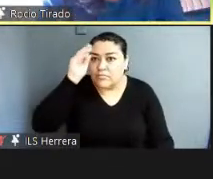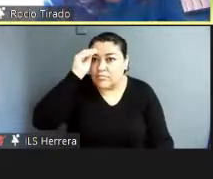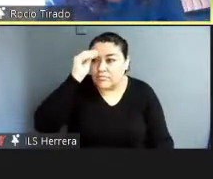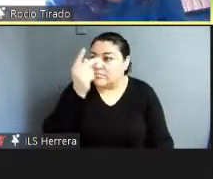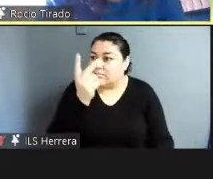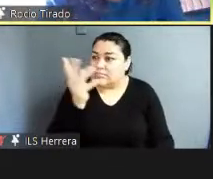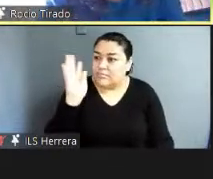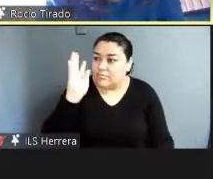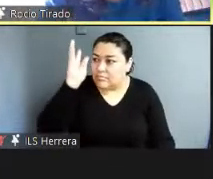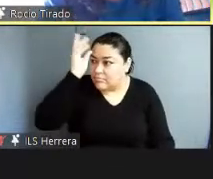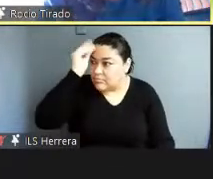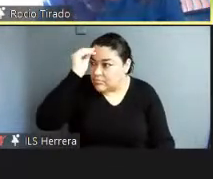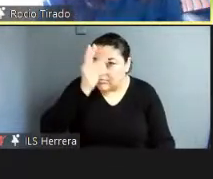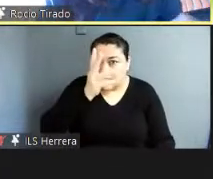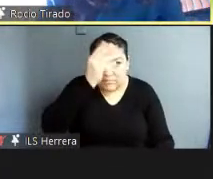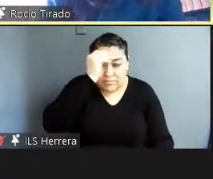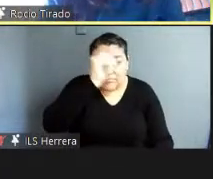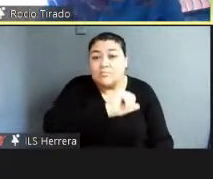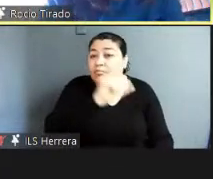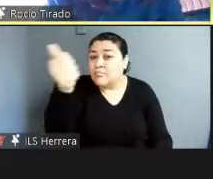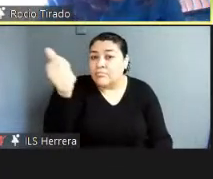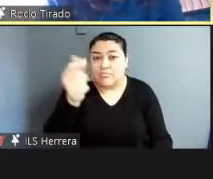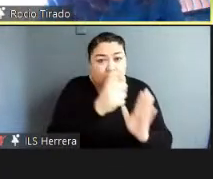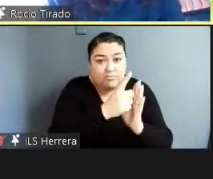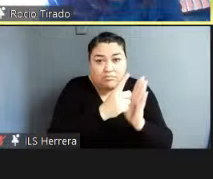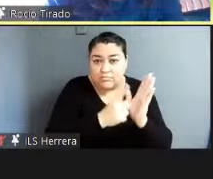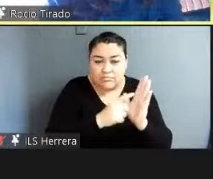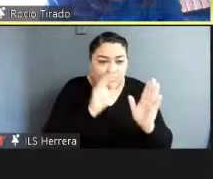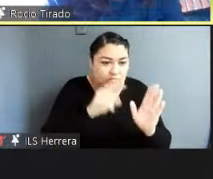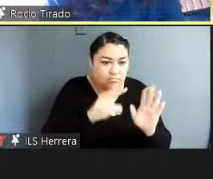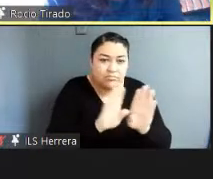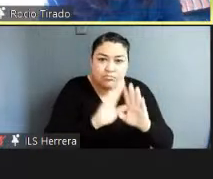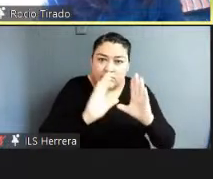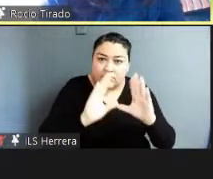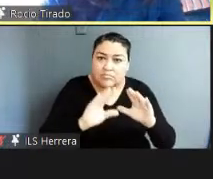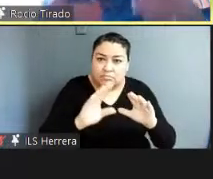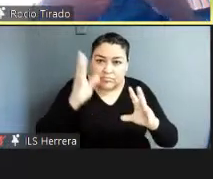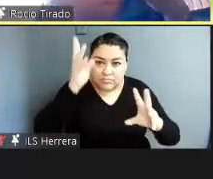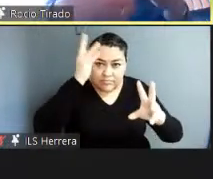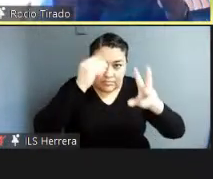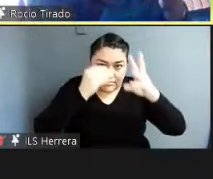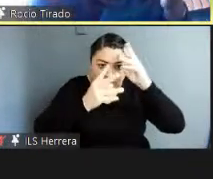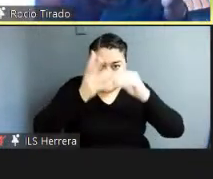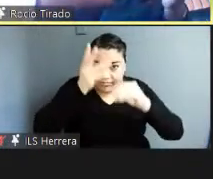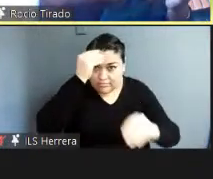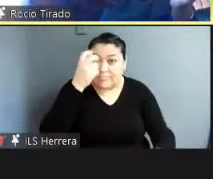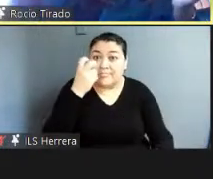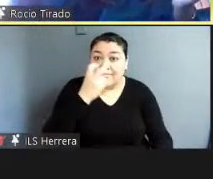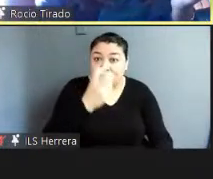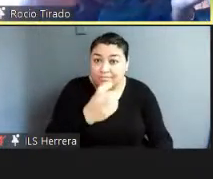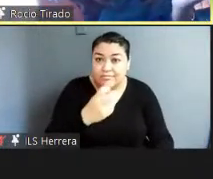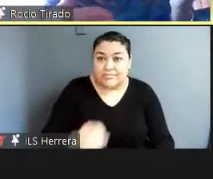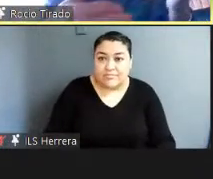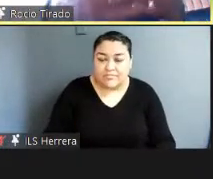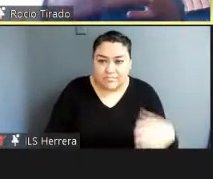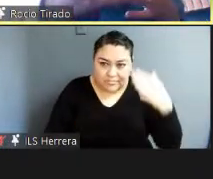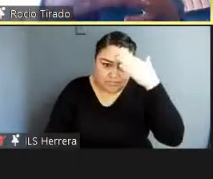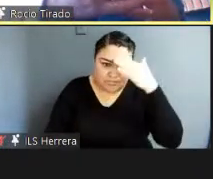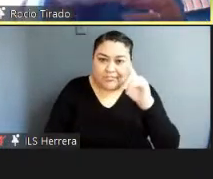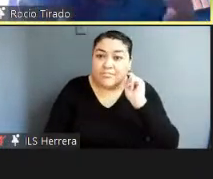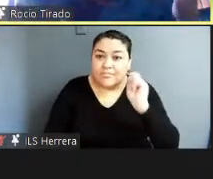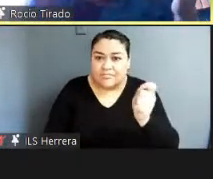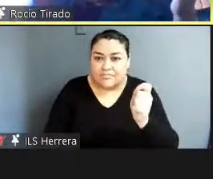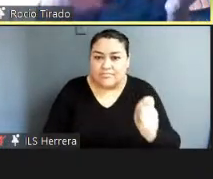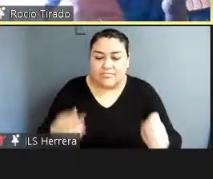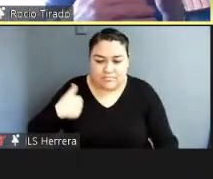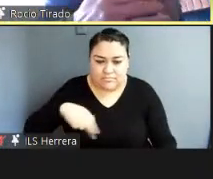to learn from those who are part of other departments. It allowed me to learn the vision of